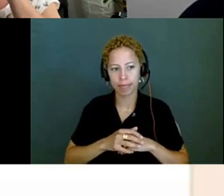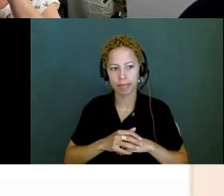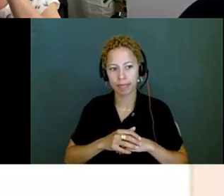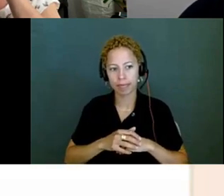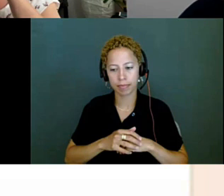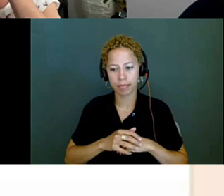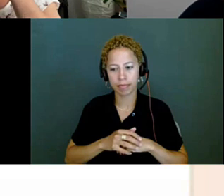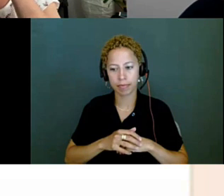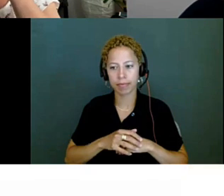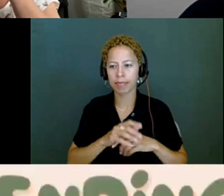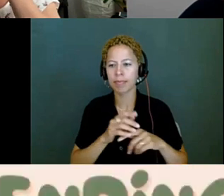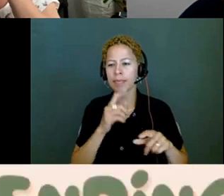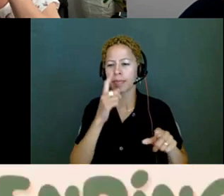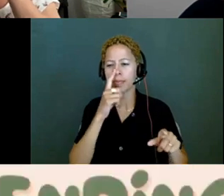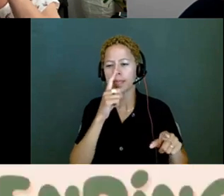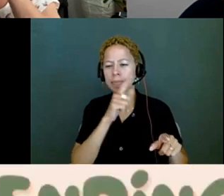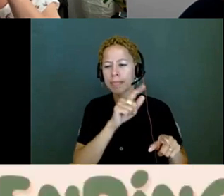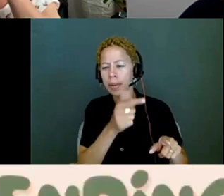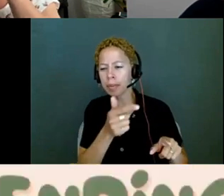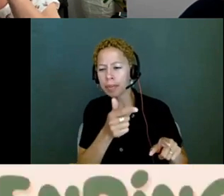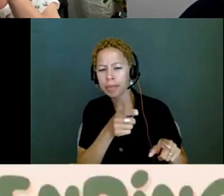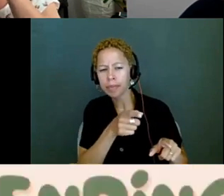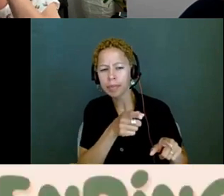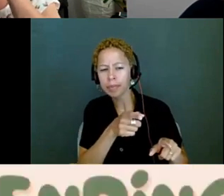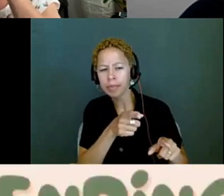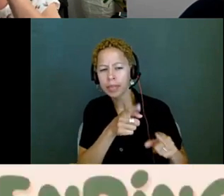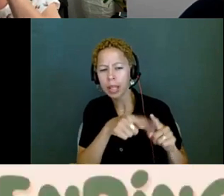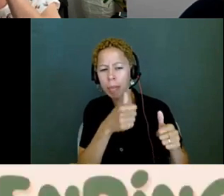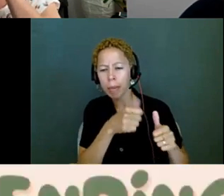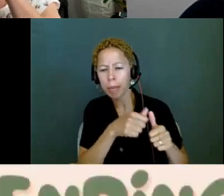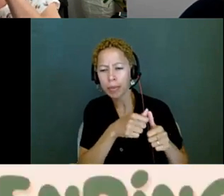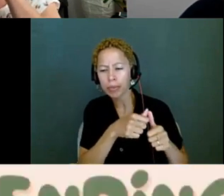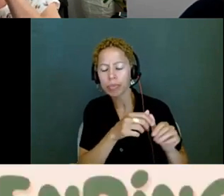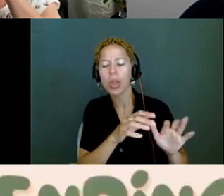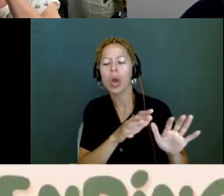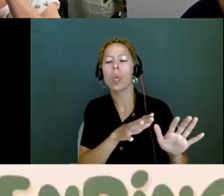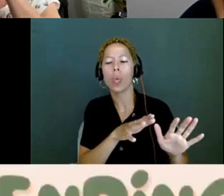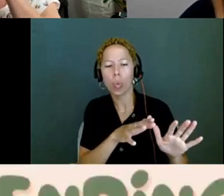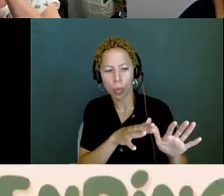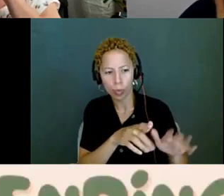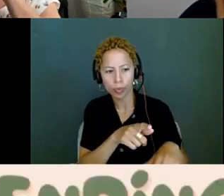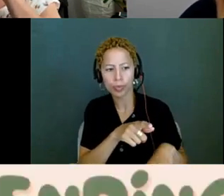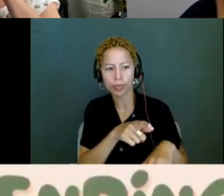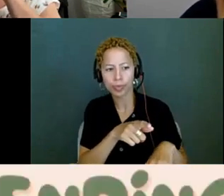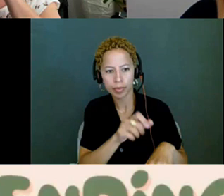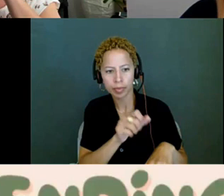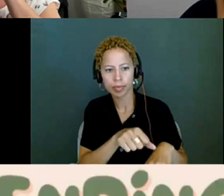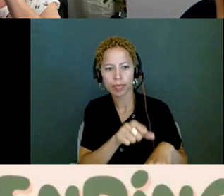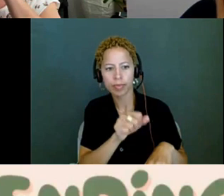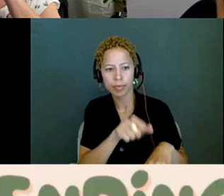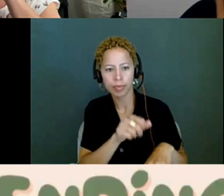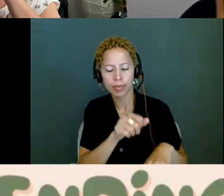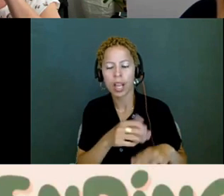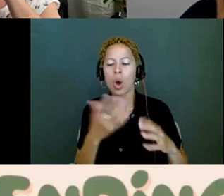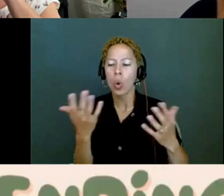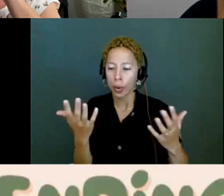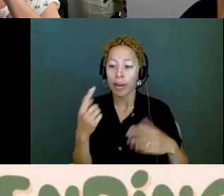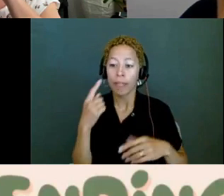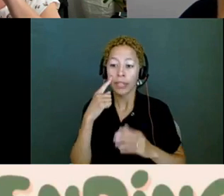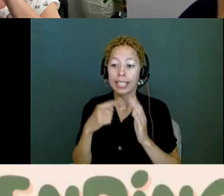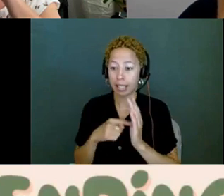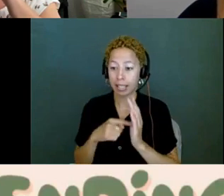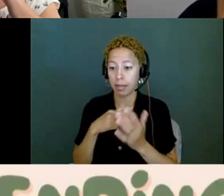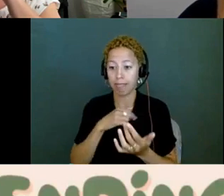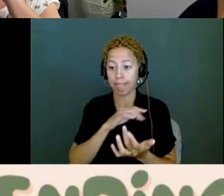Monica, go to the next slide. I can't remember what's next. Oh, there we go. Okay. So when I'm connecting with a